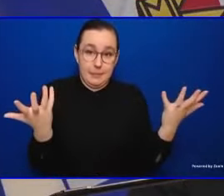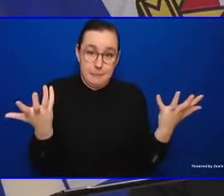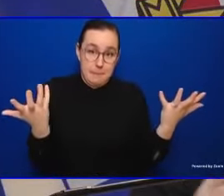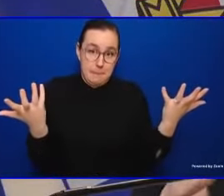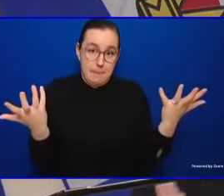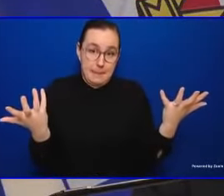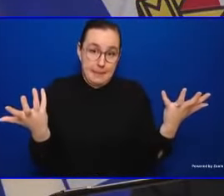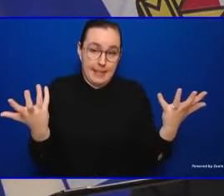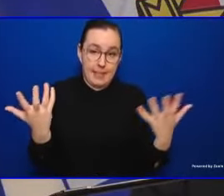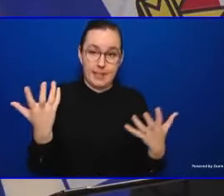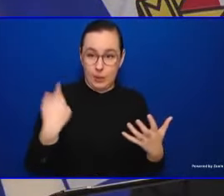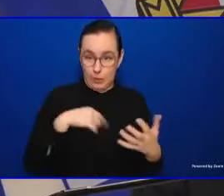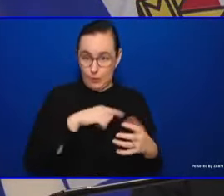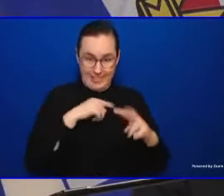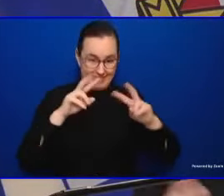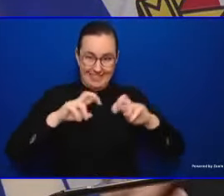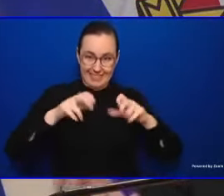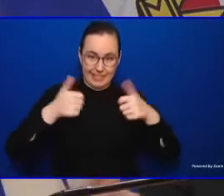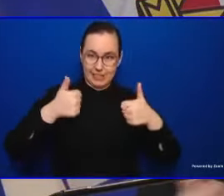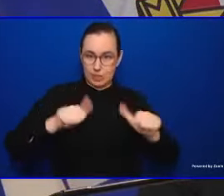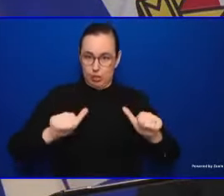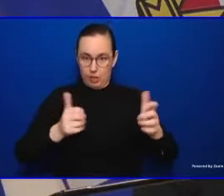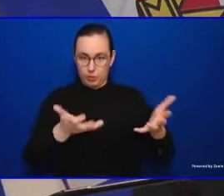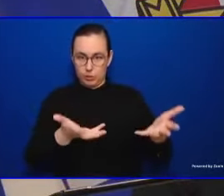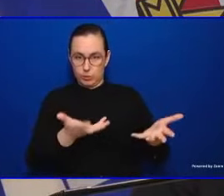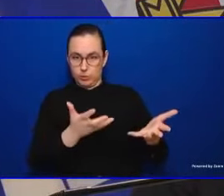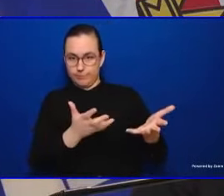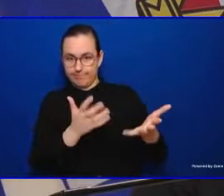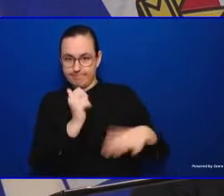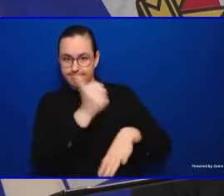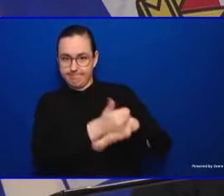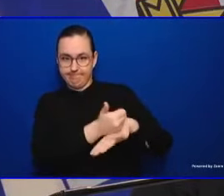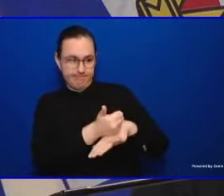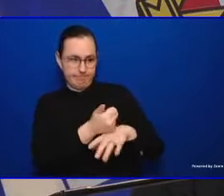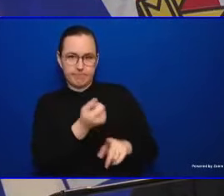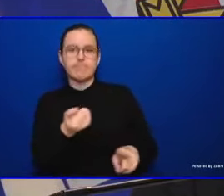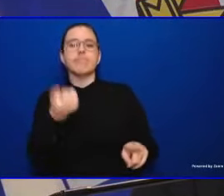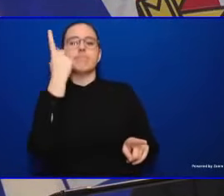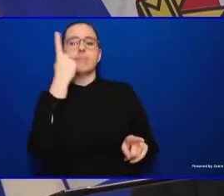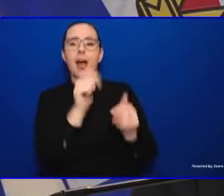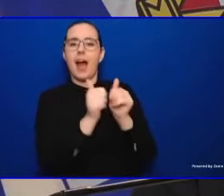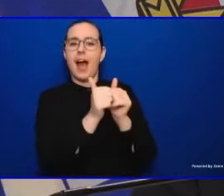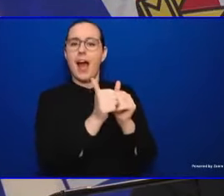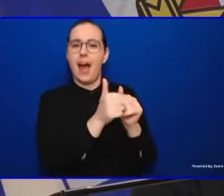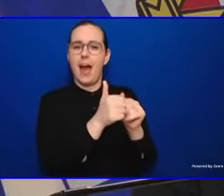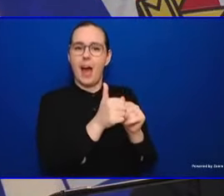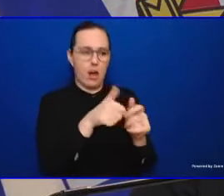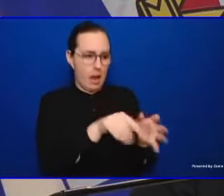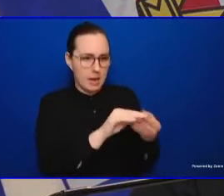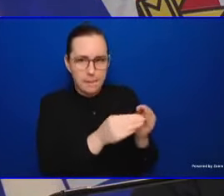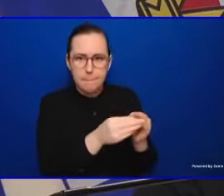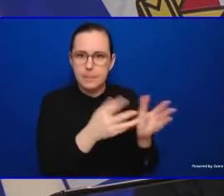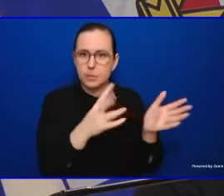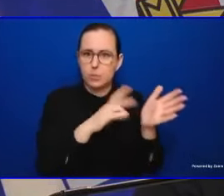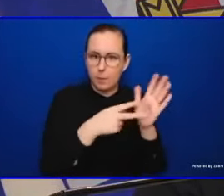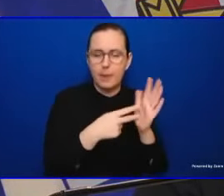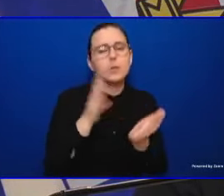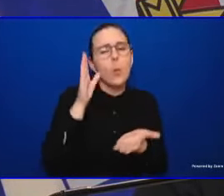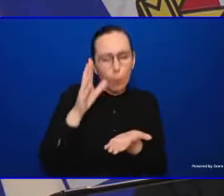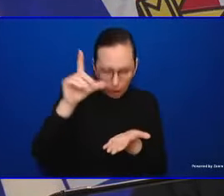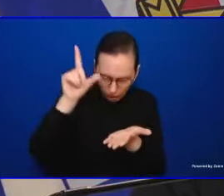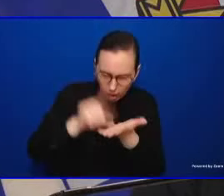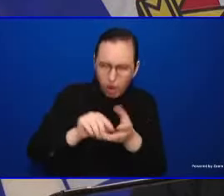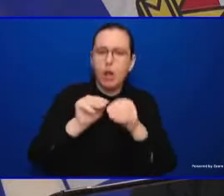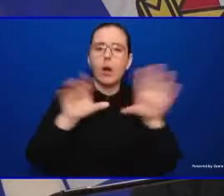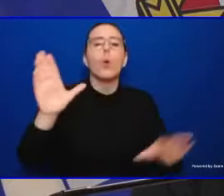to understand what it means. And yes, I'll absolutely be presenting that. And the reason that there was a pause in some of the